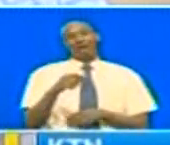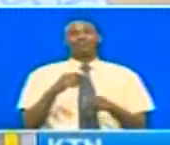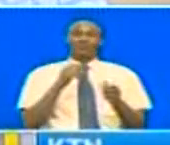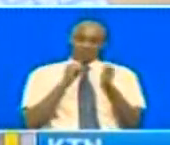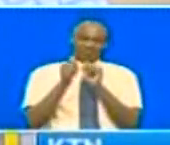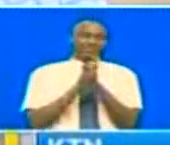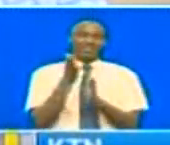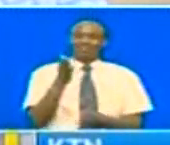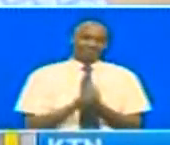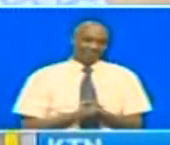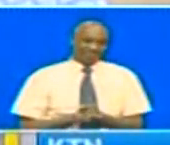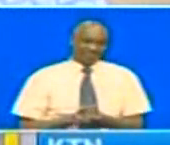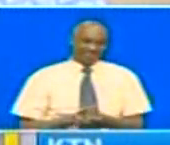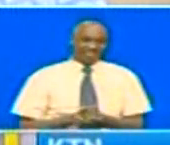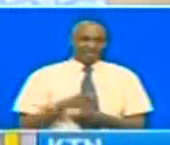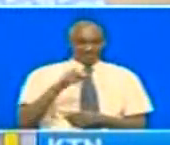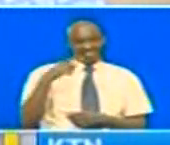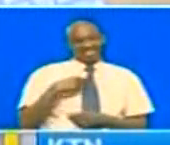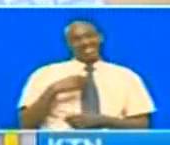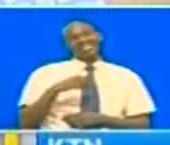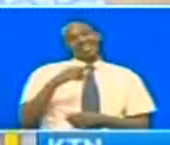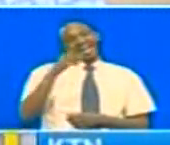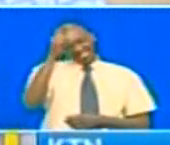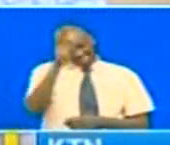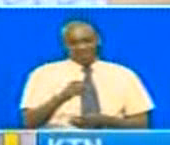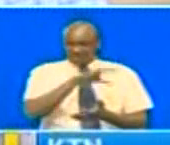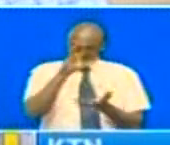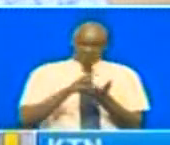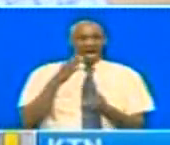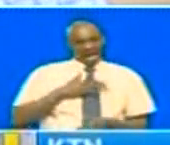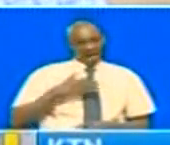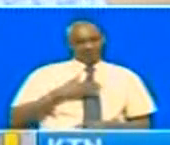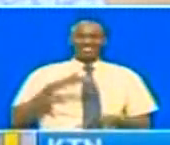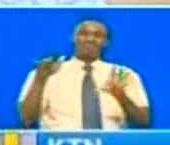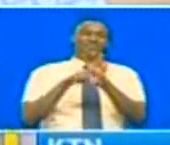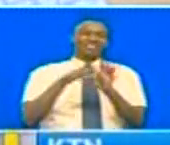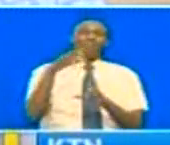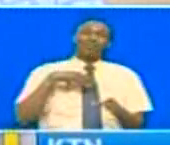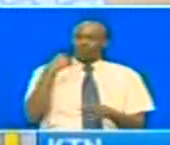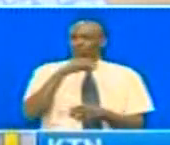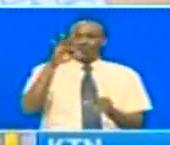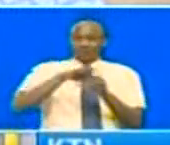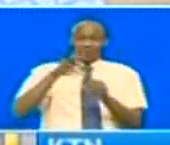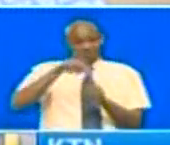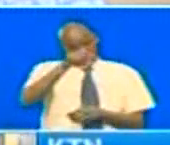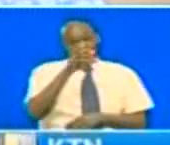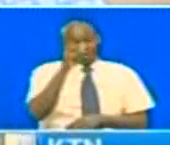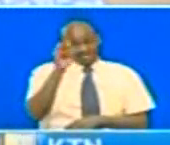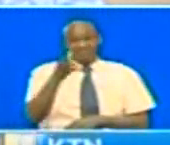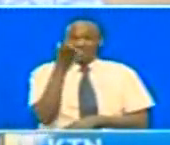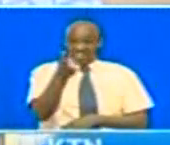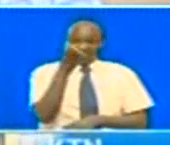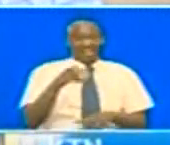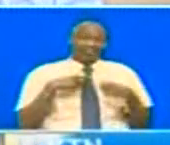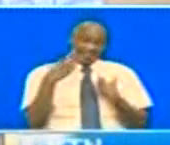It's a campaign. Kajiado Central was our seat. The membership, the people who voted for Nkaiserio and ODM are still living